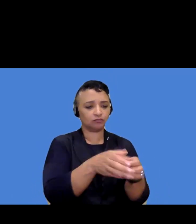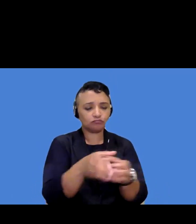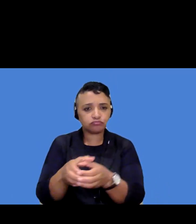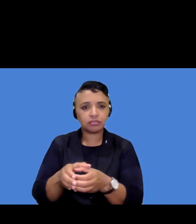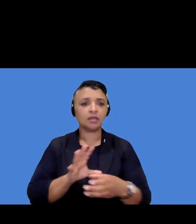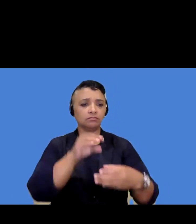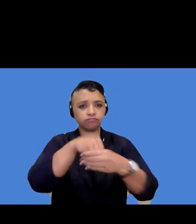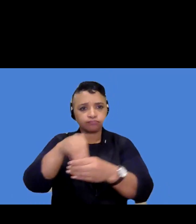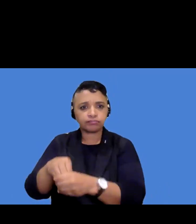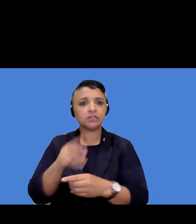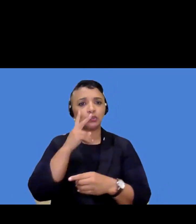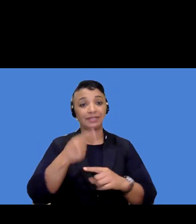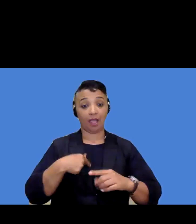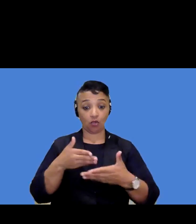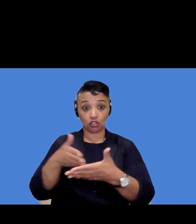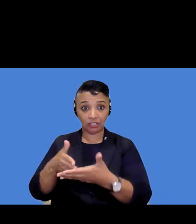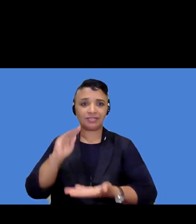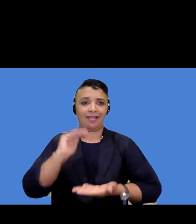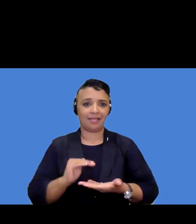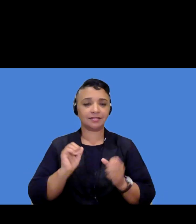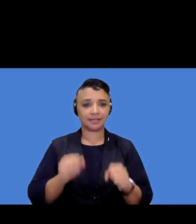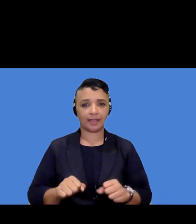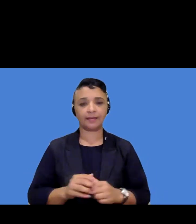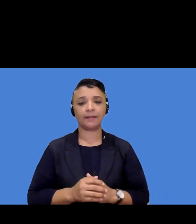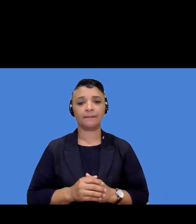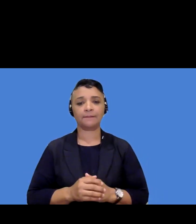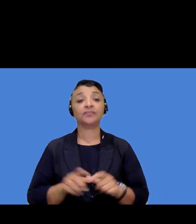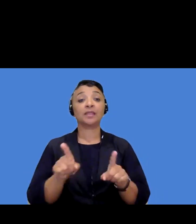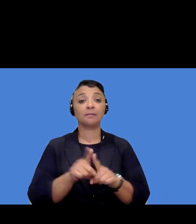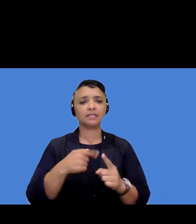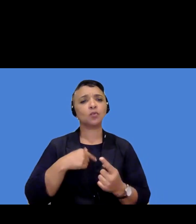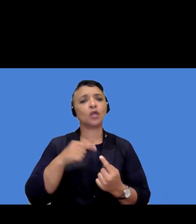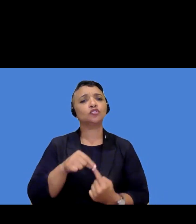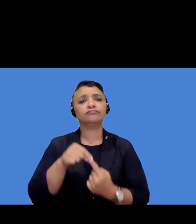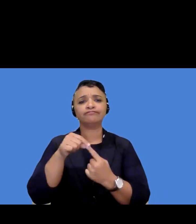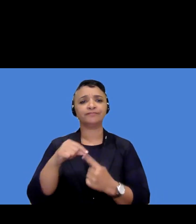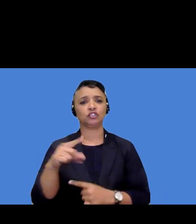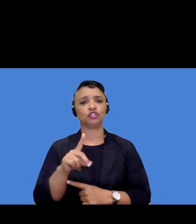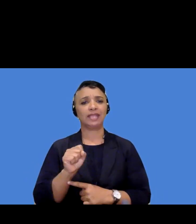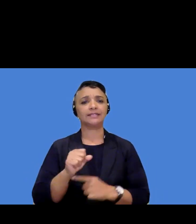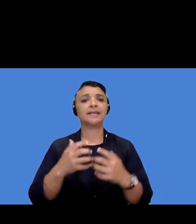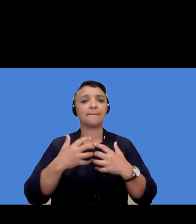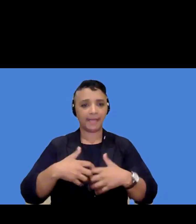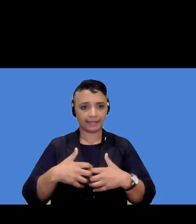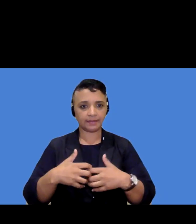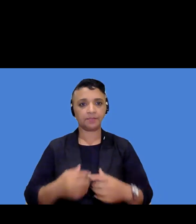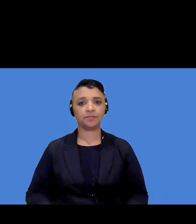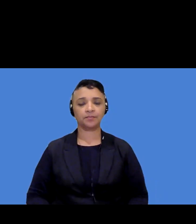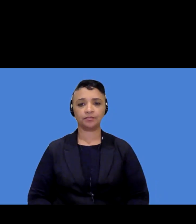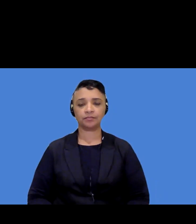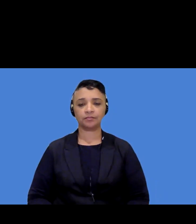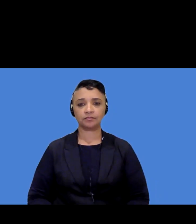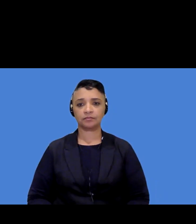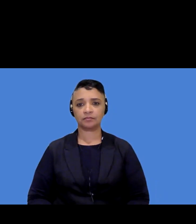face. I also want to highlight the GDS mechanism. This is a